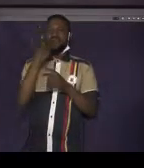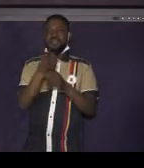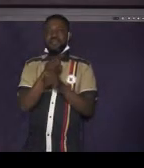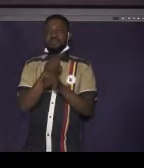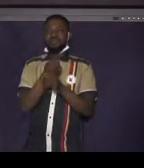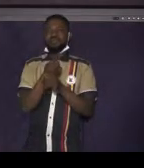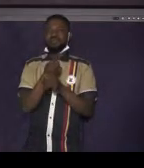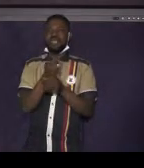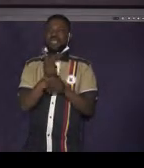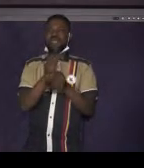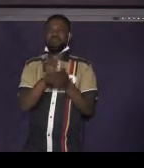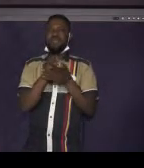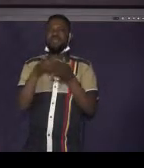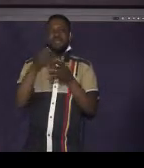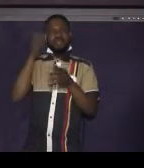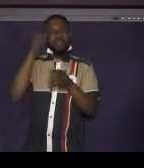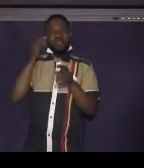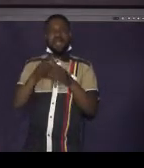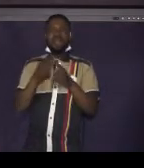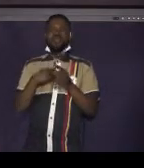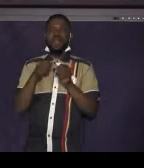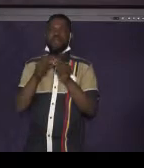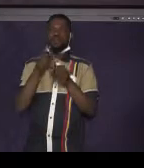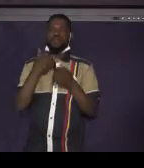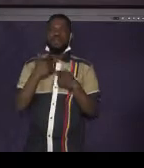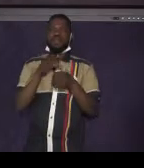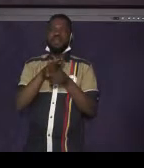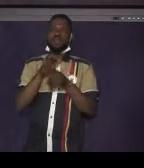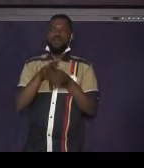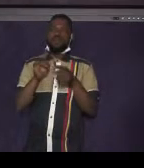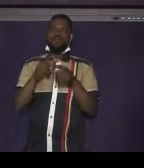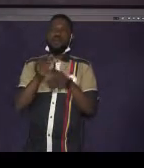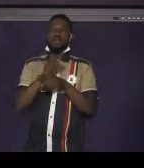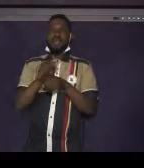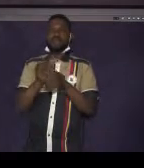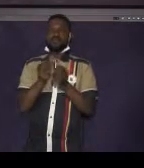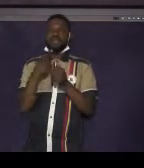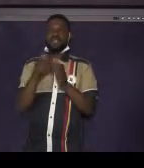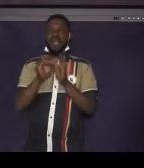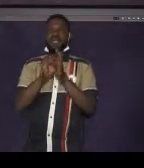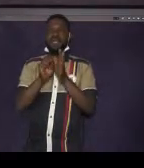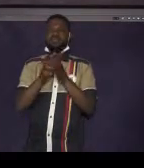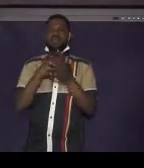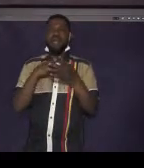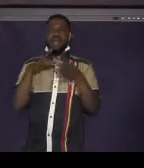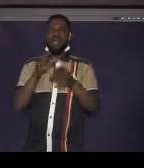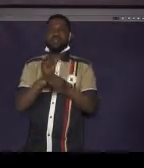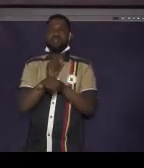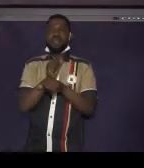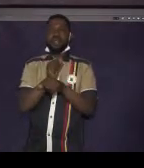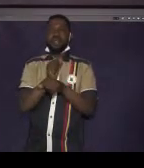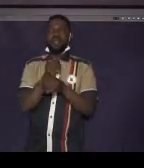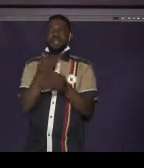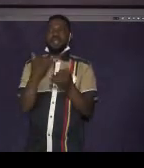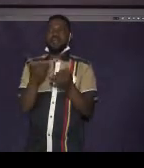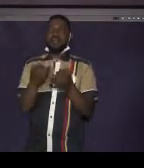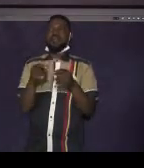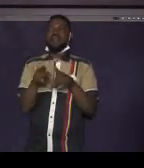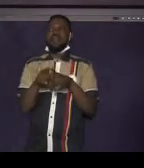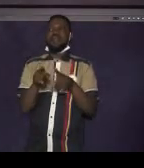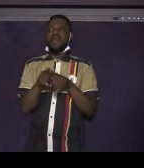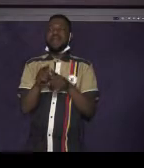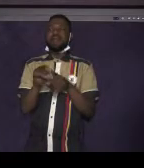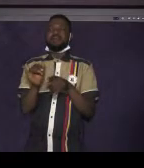Okay, keep that in mind as we proceed. You will have enough time to practice with the examples and the classwork. Now,